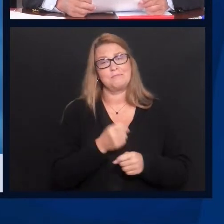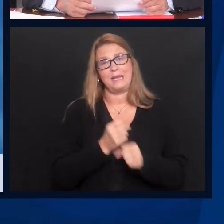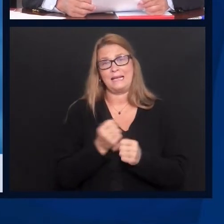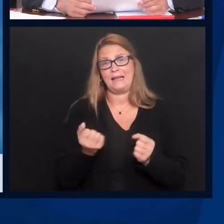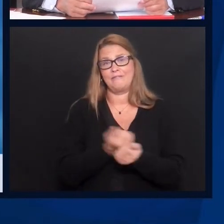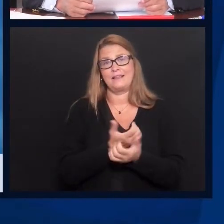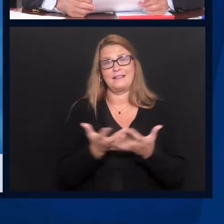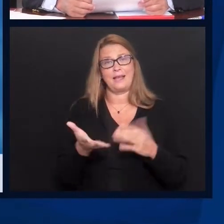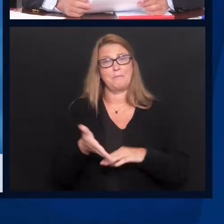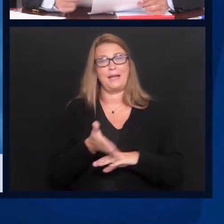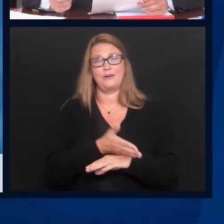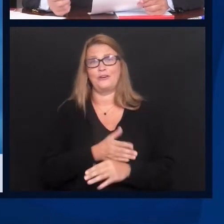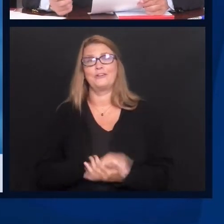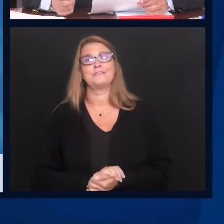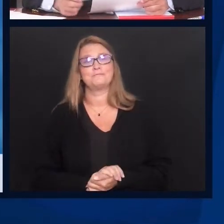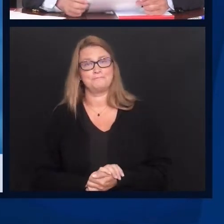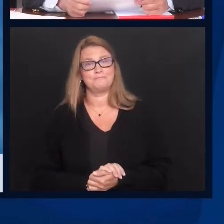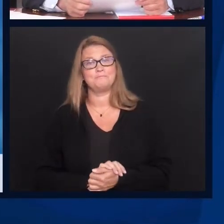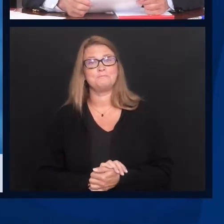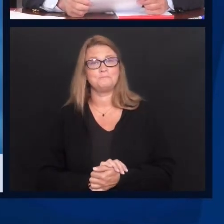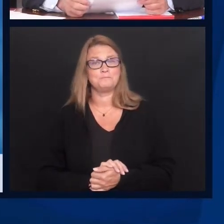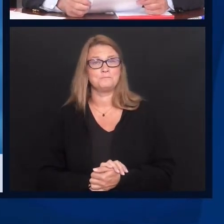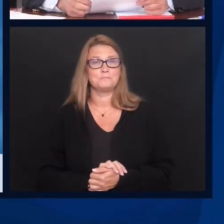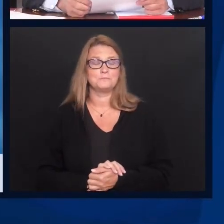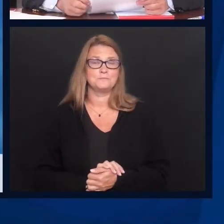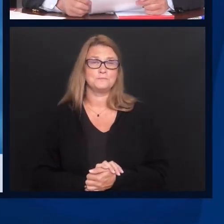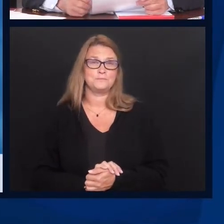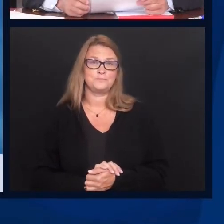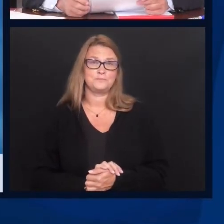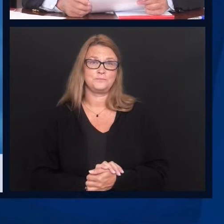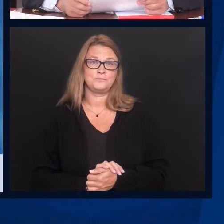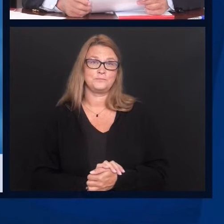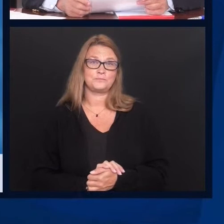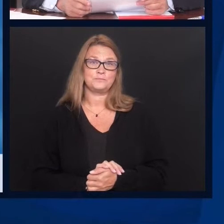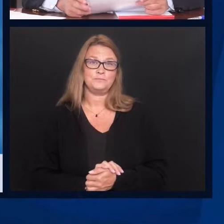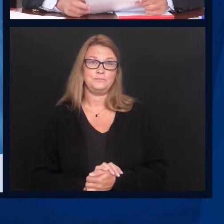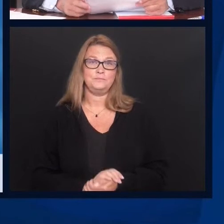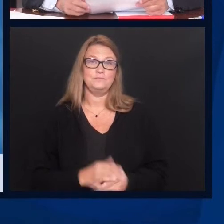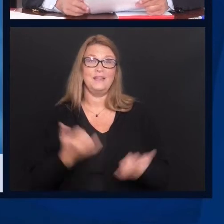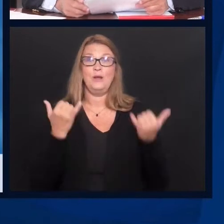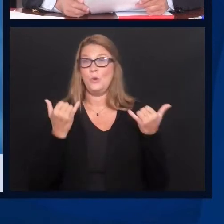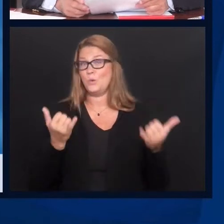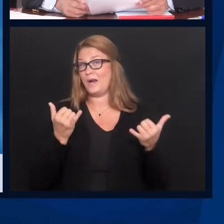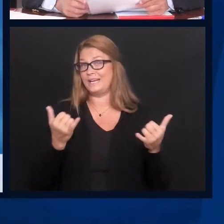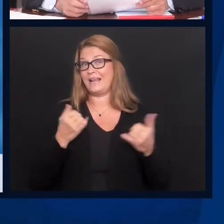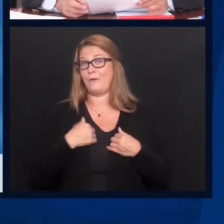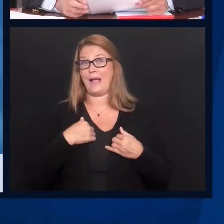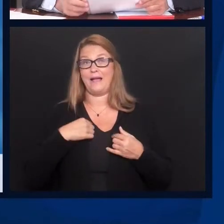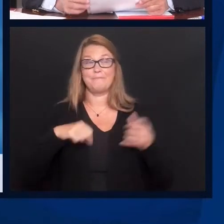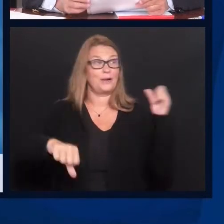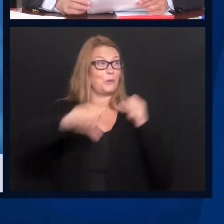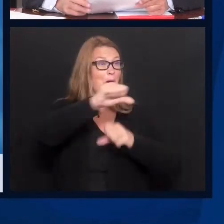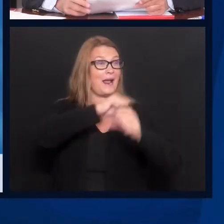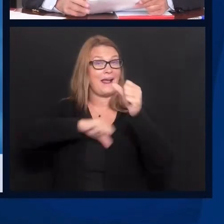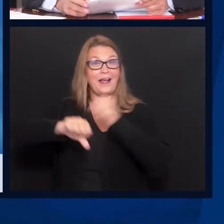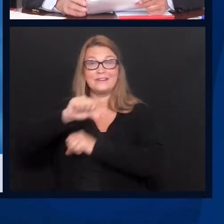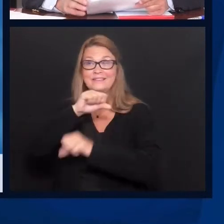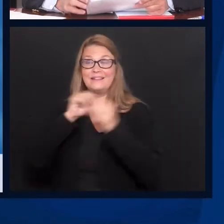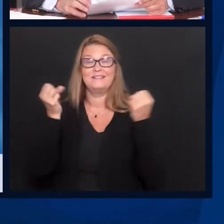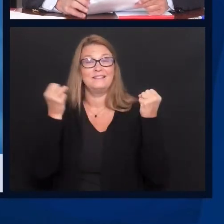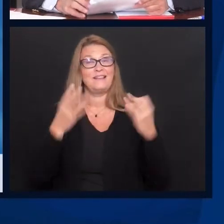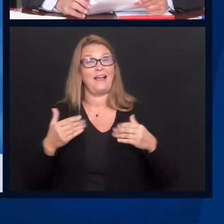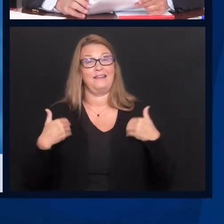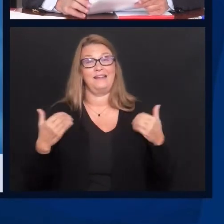better. I mean, over this period of time, I've had the opportunity to be in front of lots and lots of kids and encouraging them in